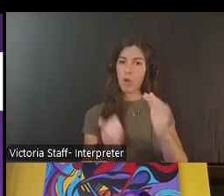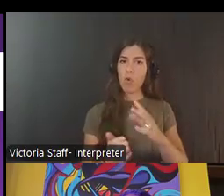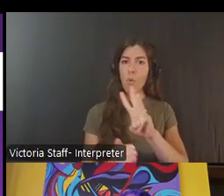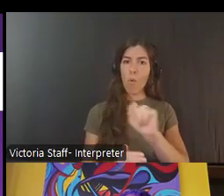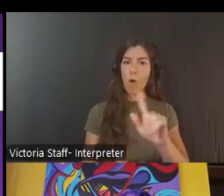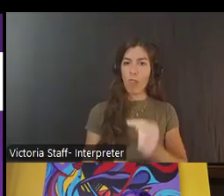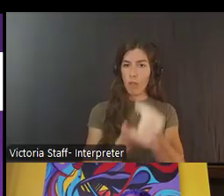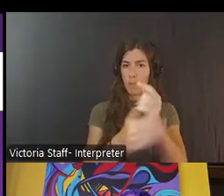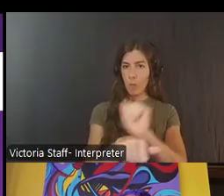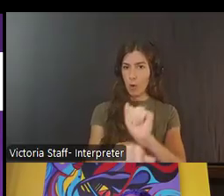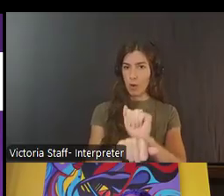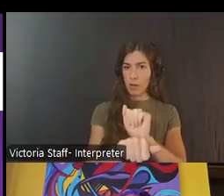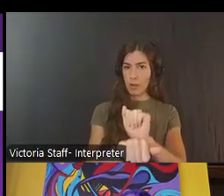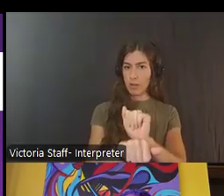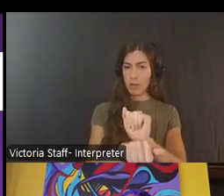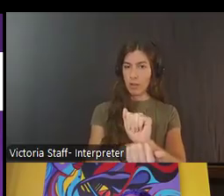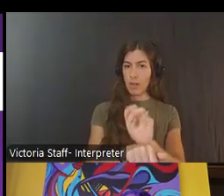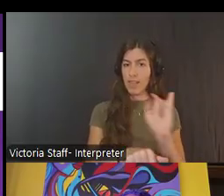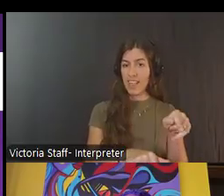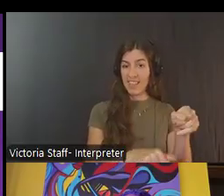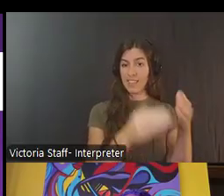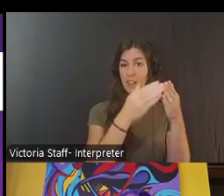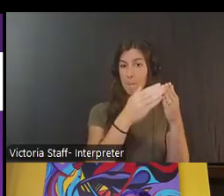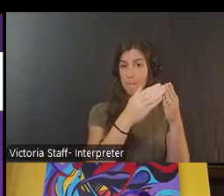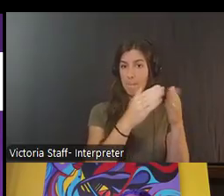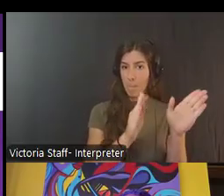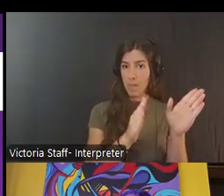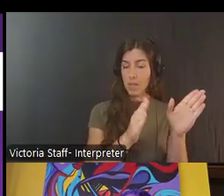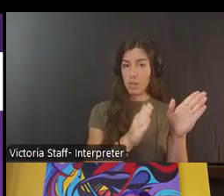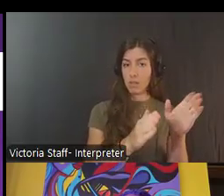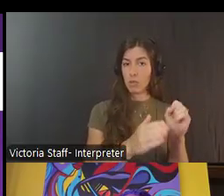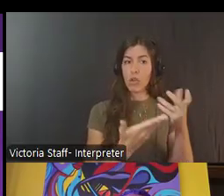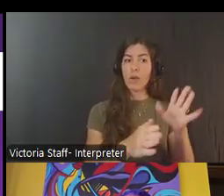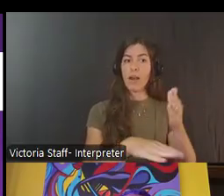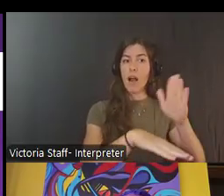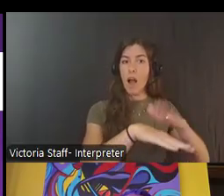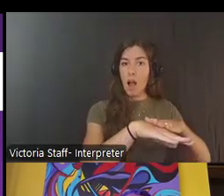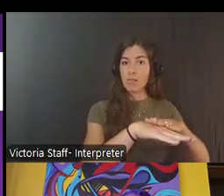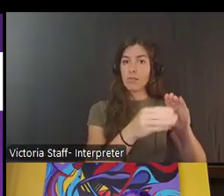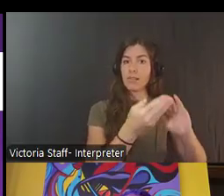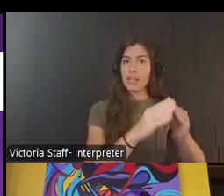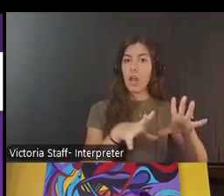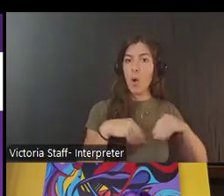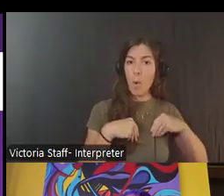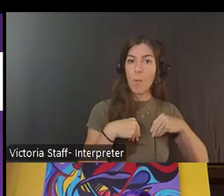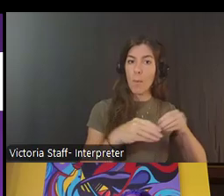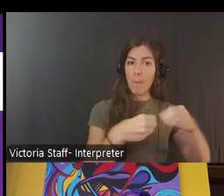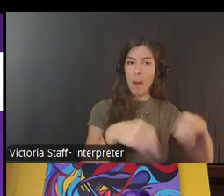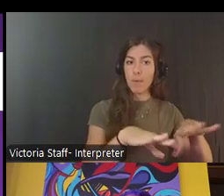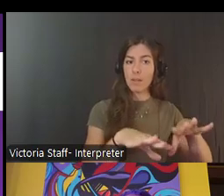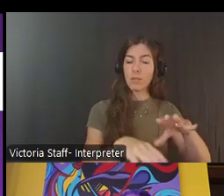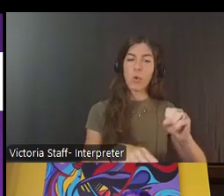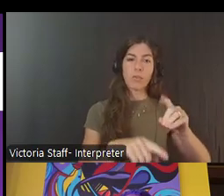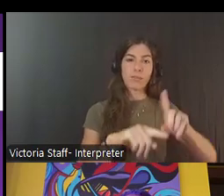in that it's in the public right of way. So it's already on city-owned property. It really does come down more to ownership. And I do